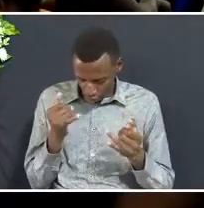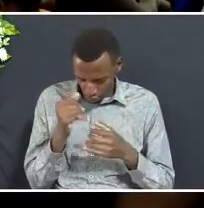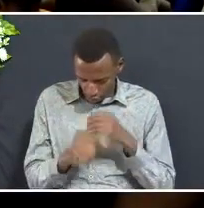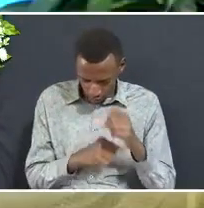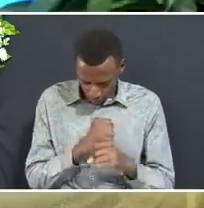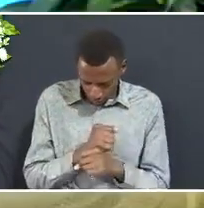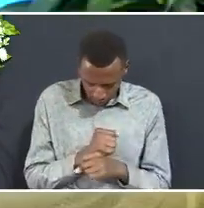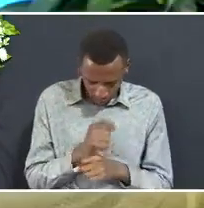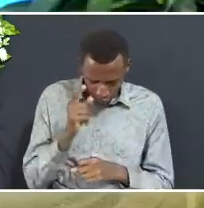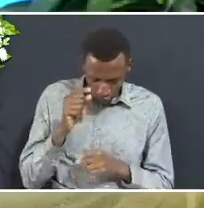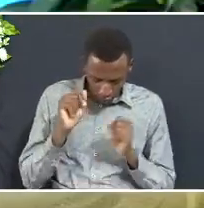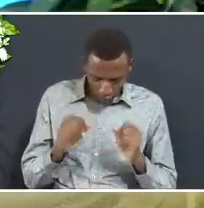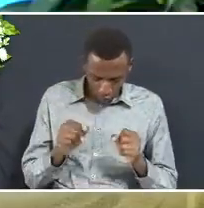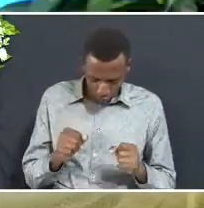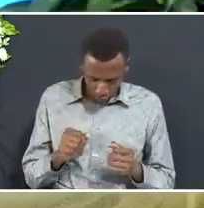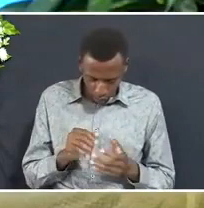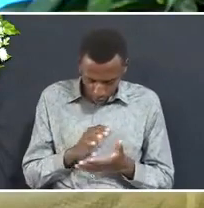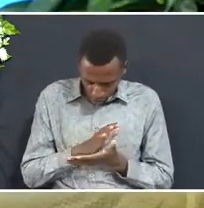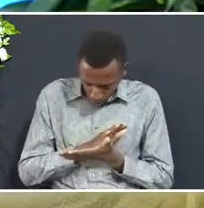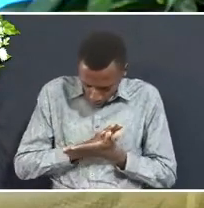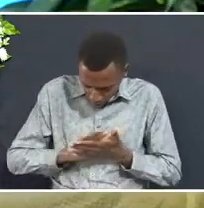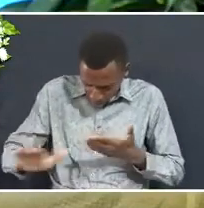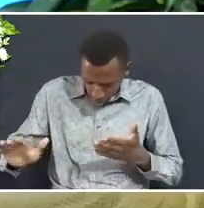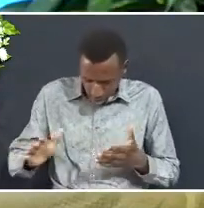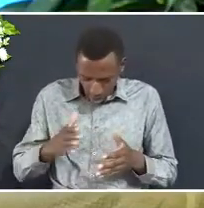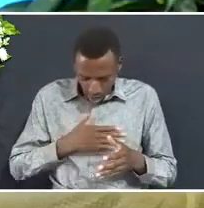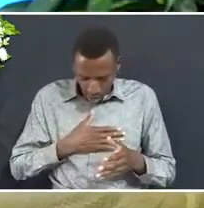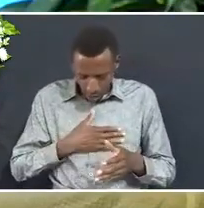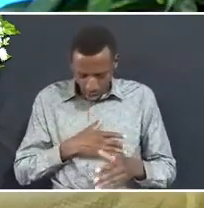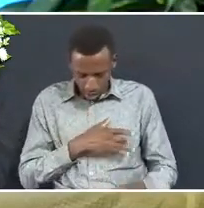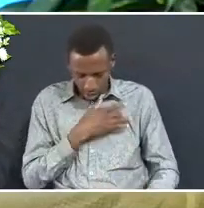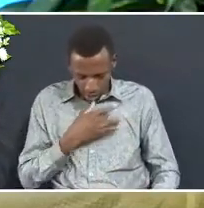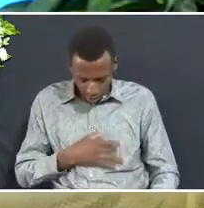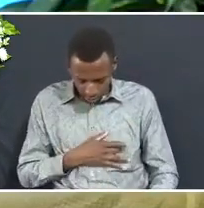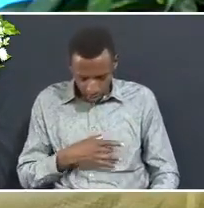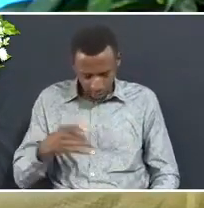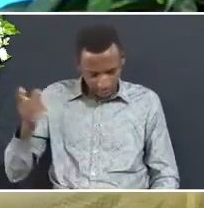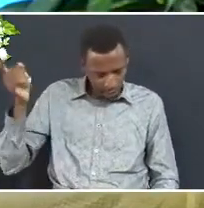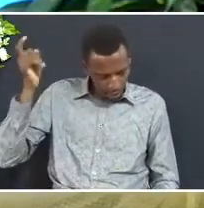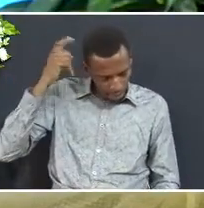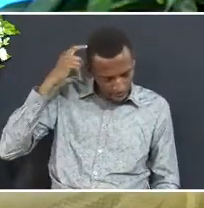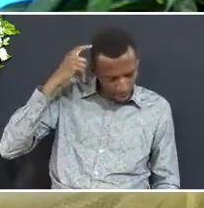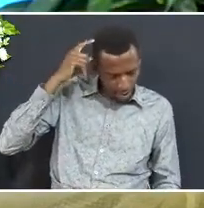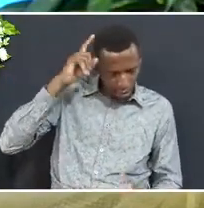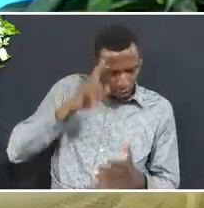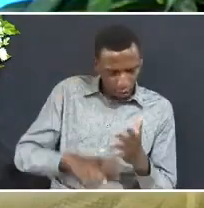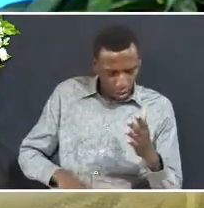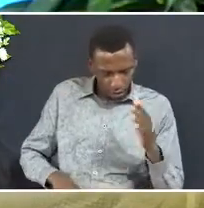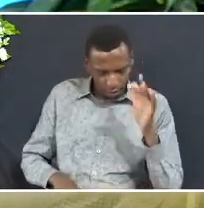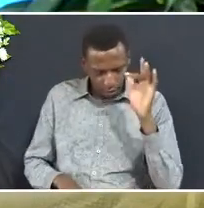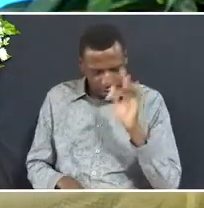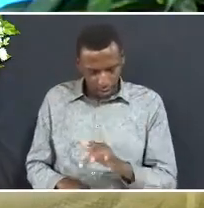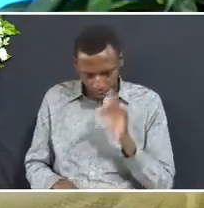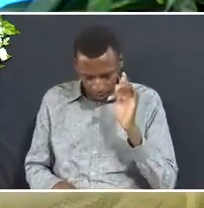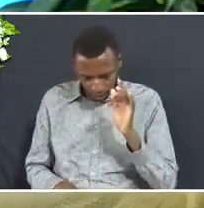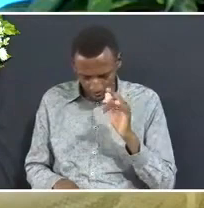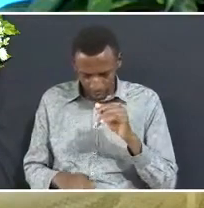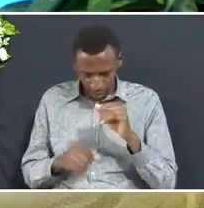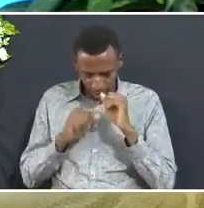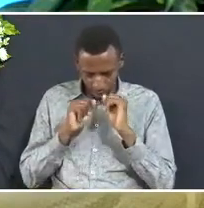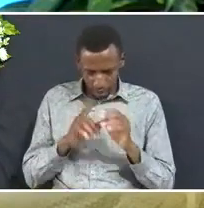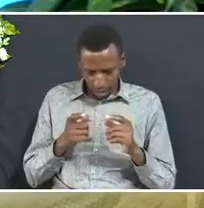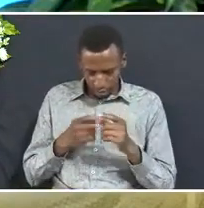may sanctify our hearts, our minds, whatever we touch, that it may be blessed of